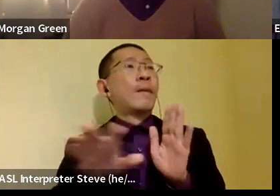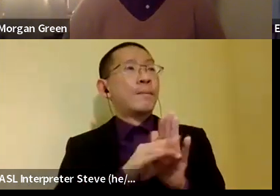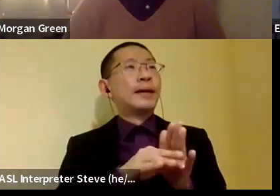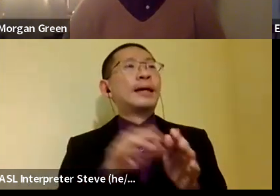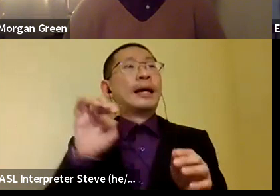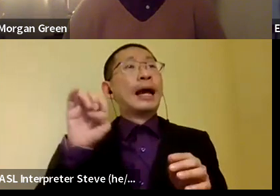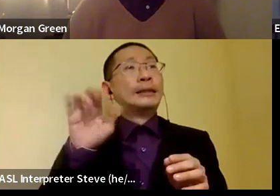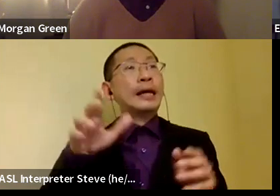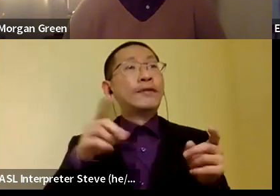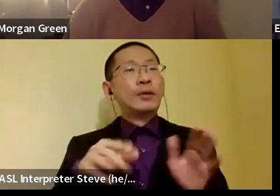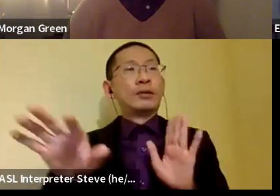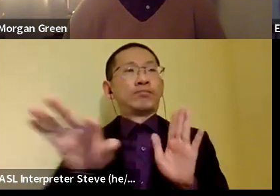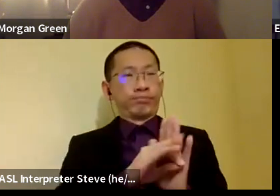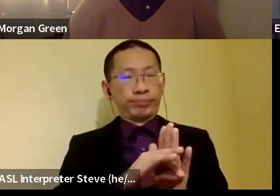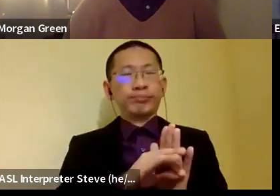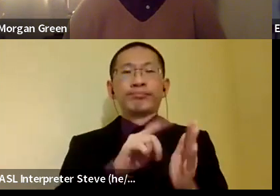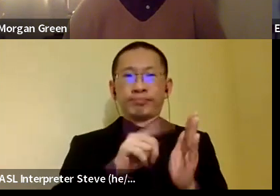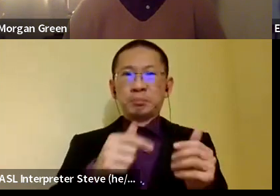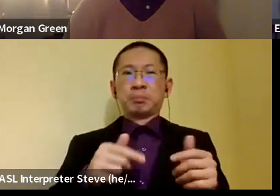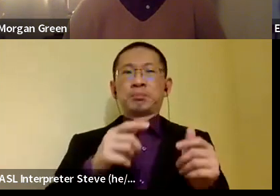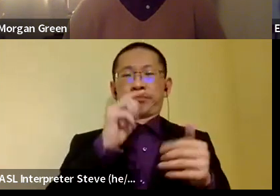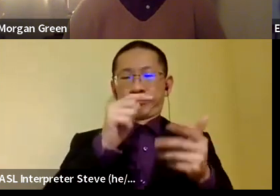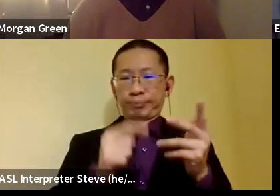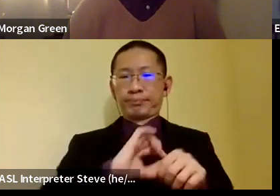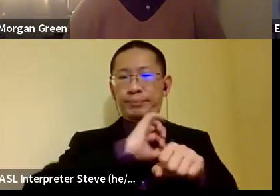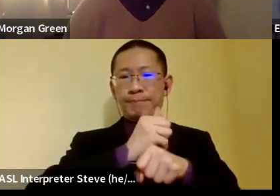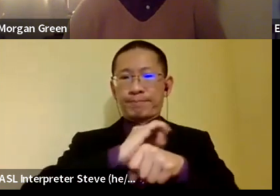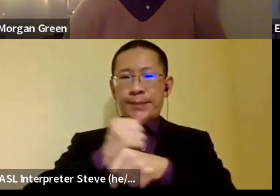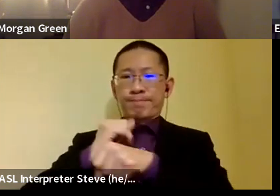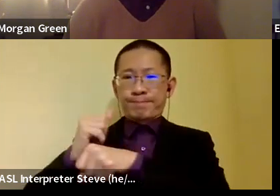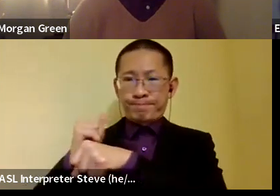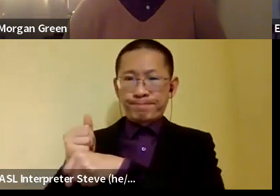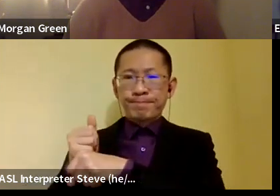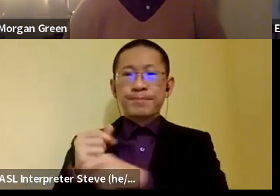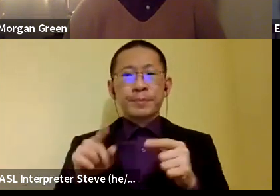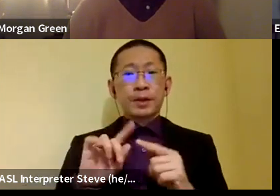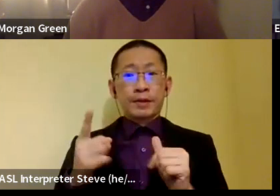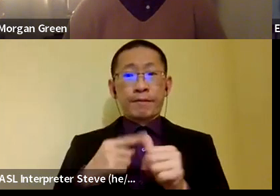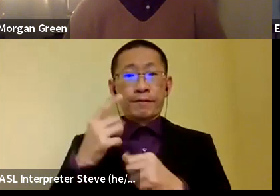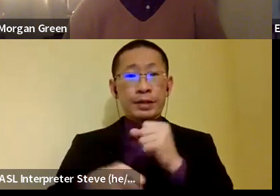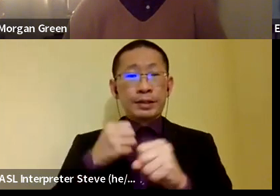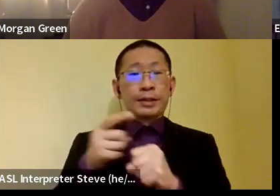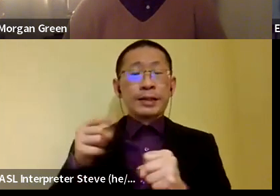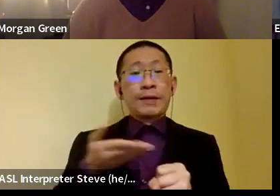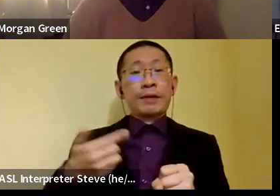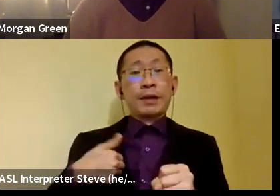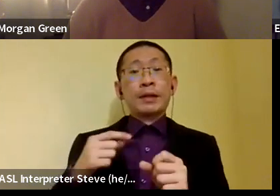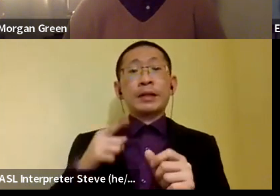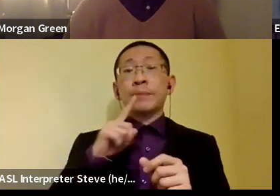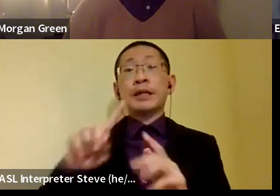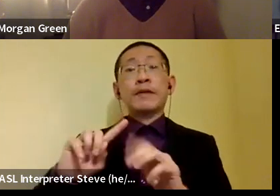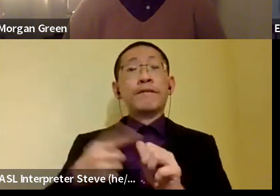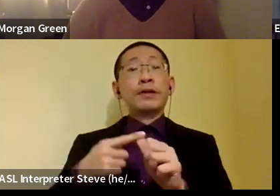so folks sort of fell into these titles. And in that first year, I was invited to be the initial artistic